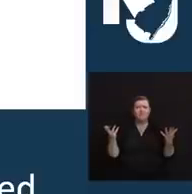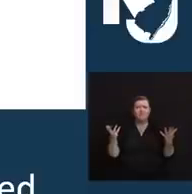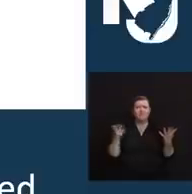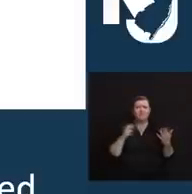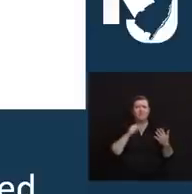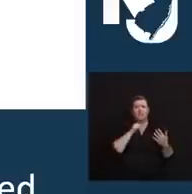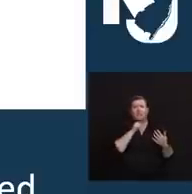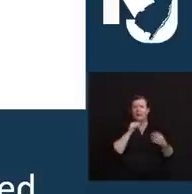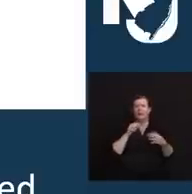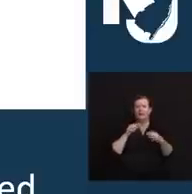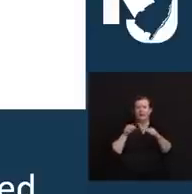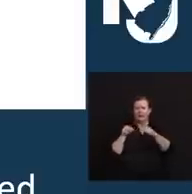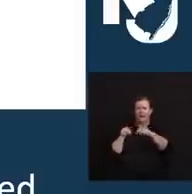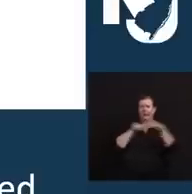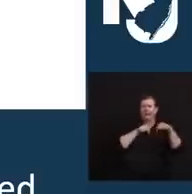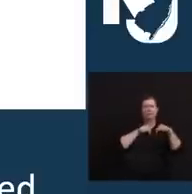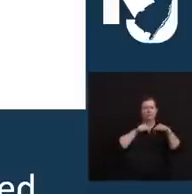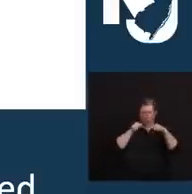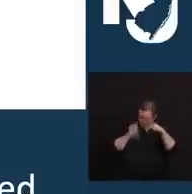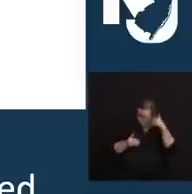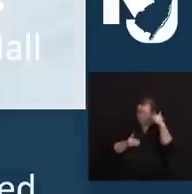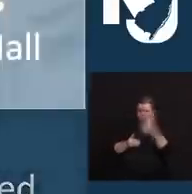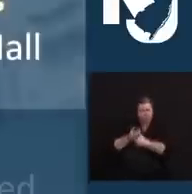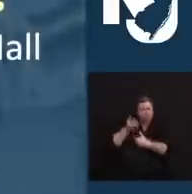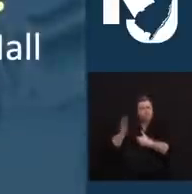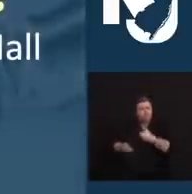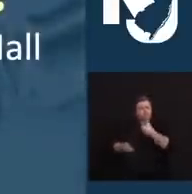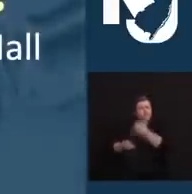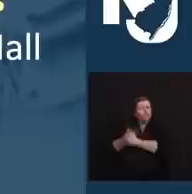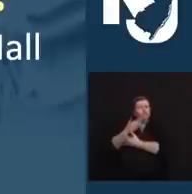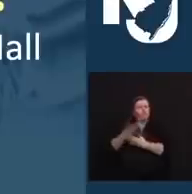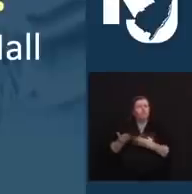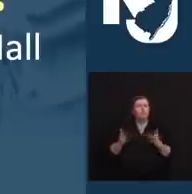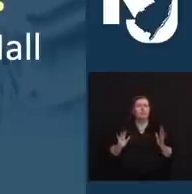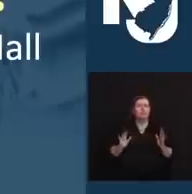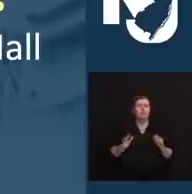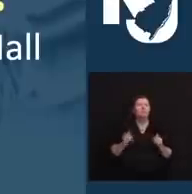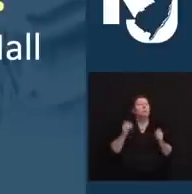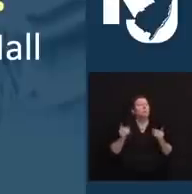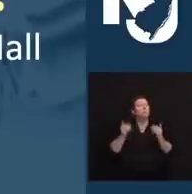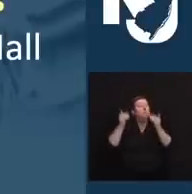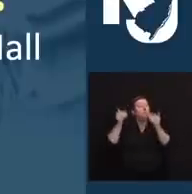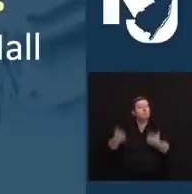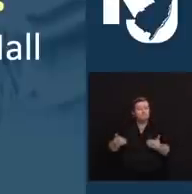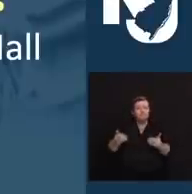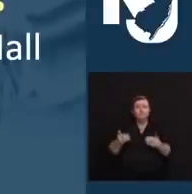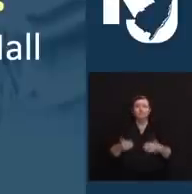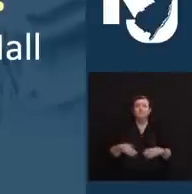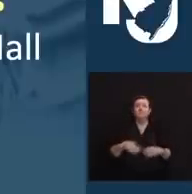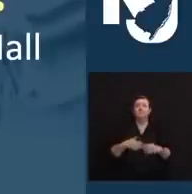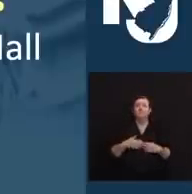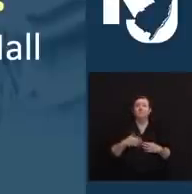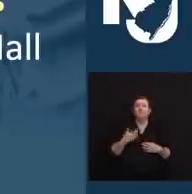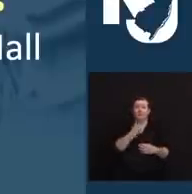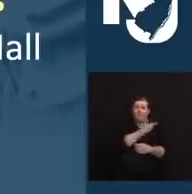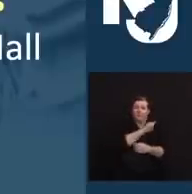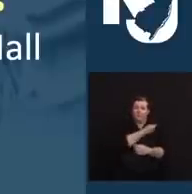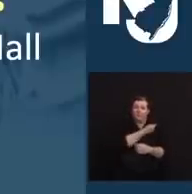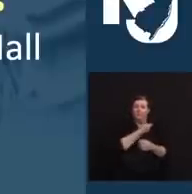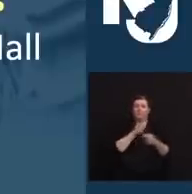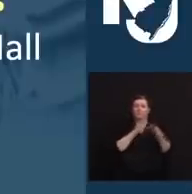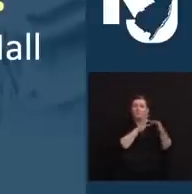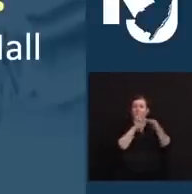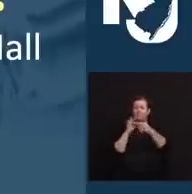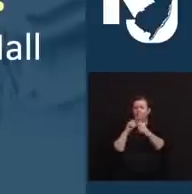virus. Next, as a program note, in keeping with the topic of vaccines, on Friday